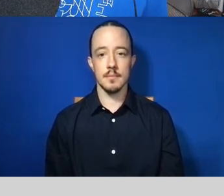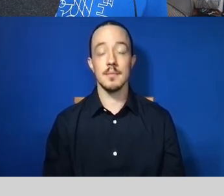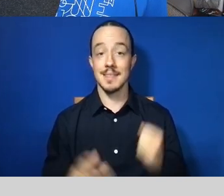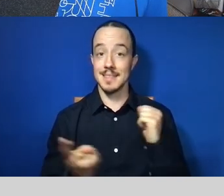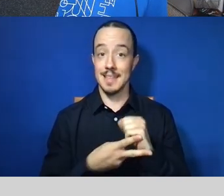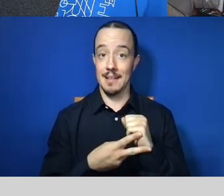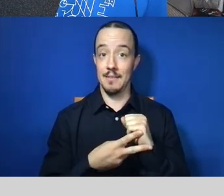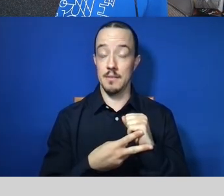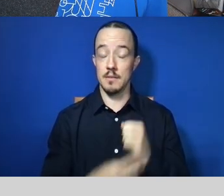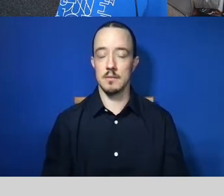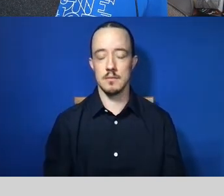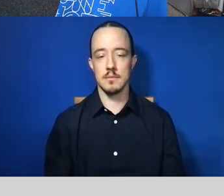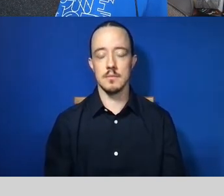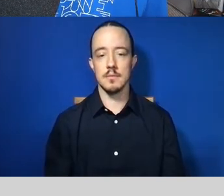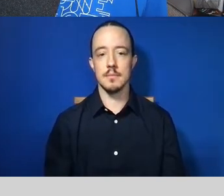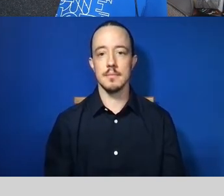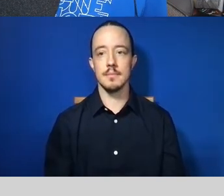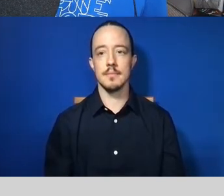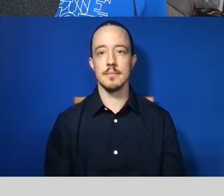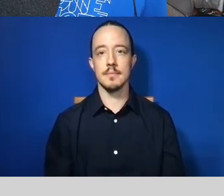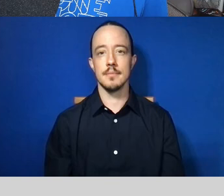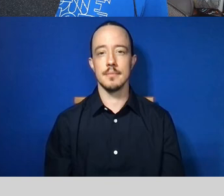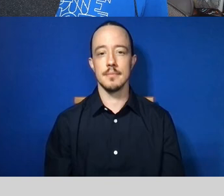well. We're going to save that,